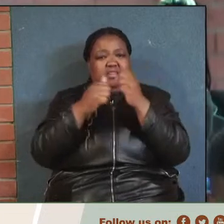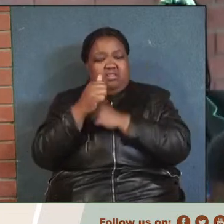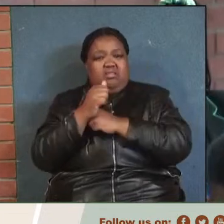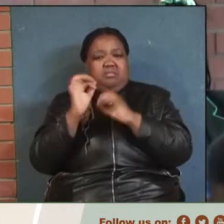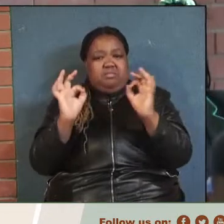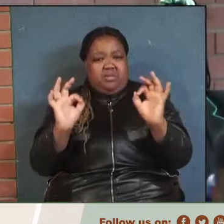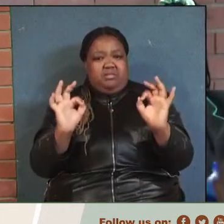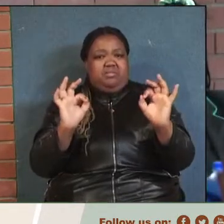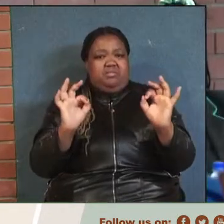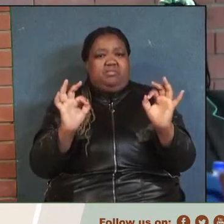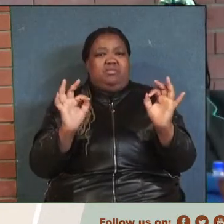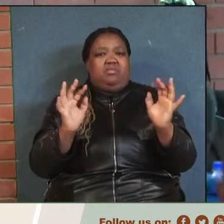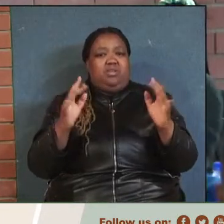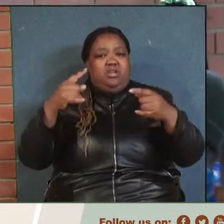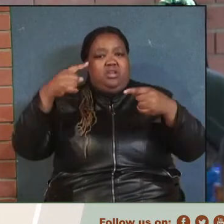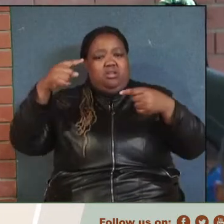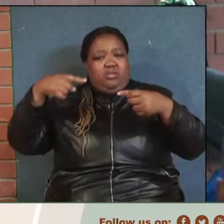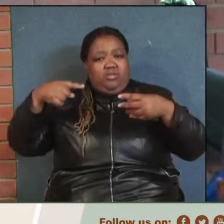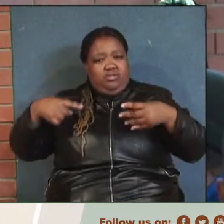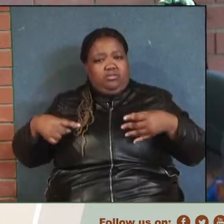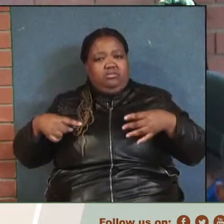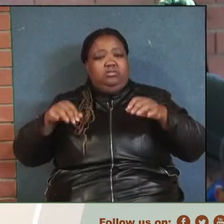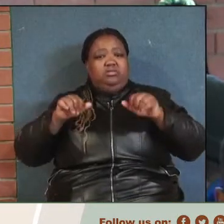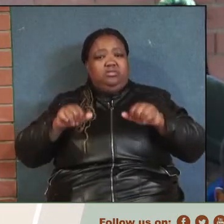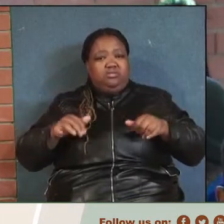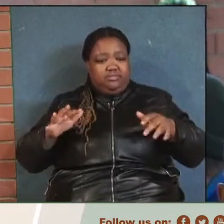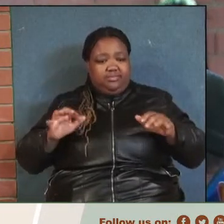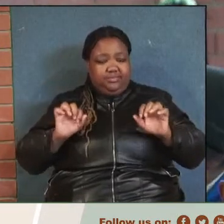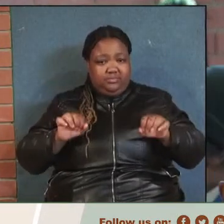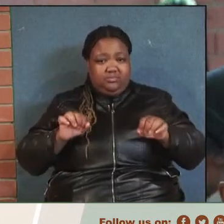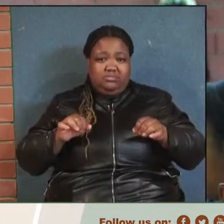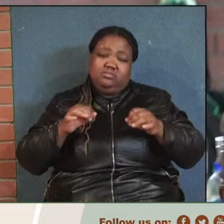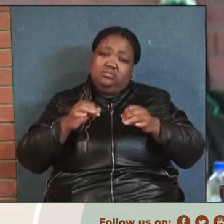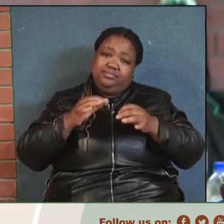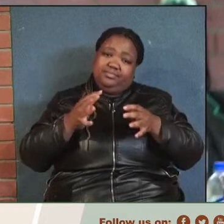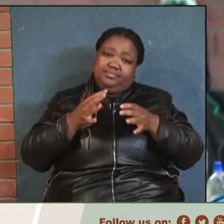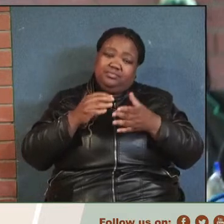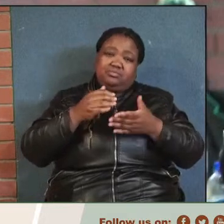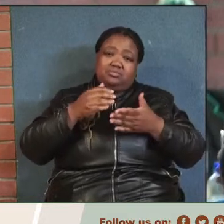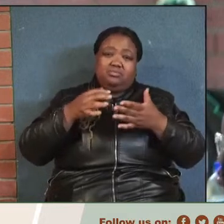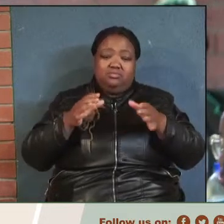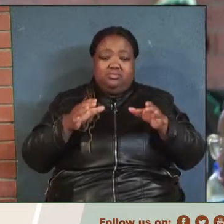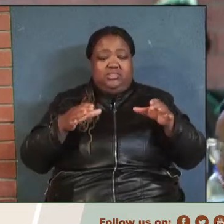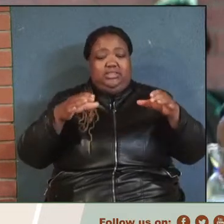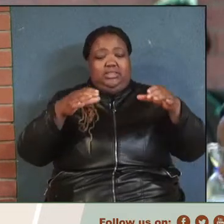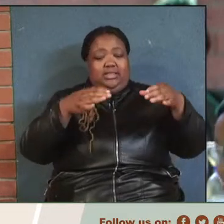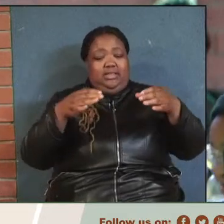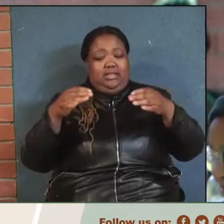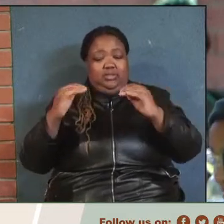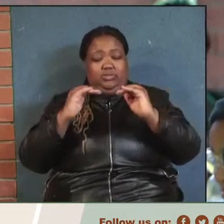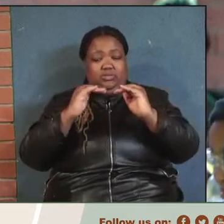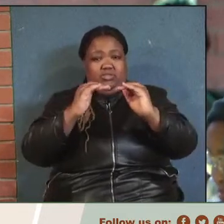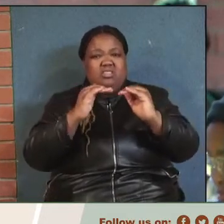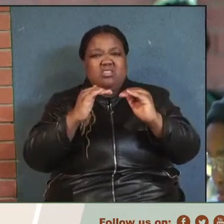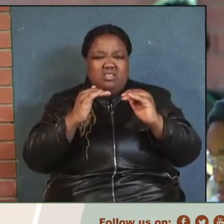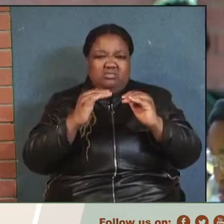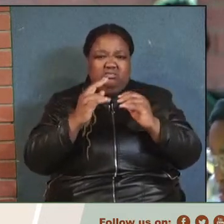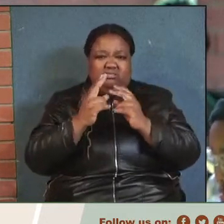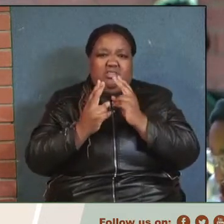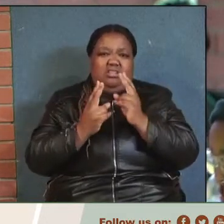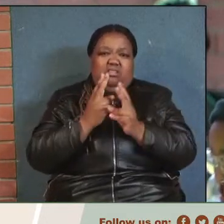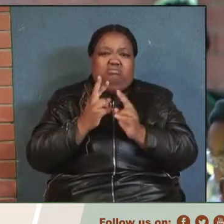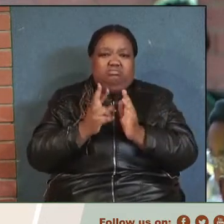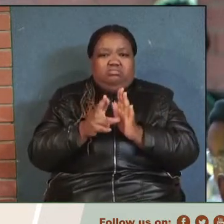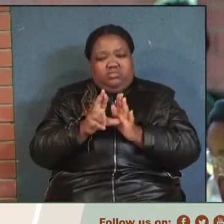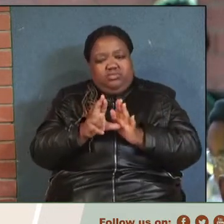infrastructural audit of that sort, where they get to review the infrastructure norm and the classroom standards of that school they consider.